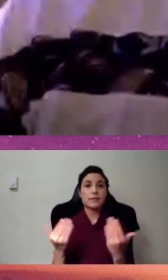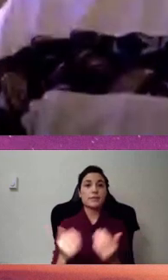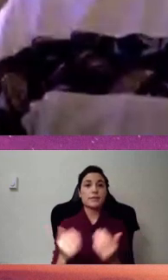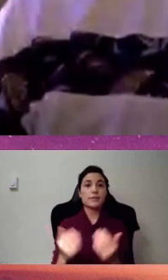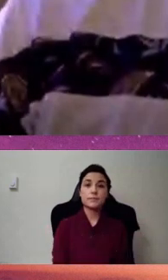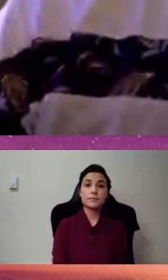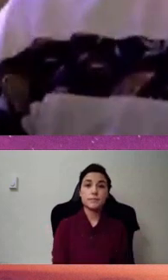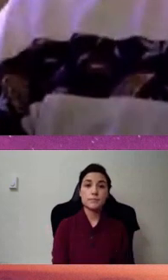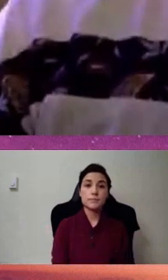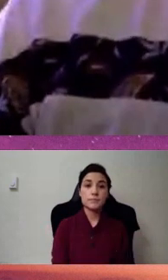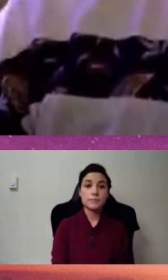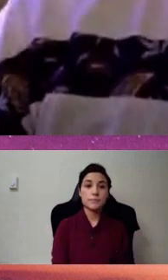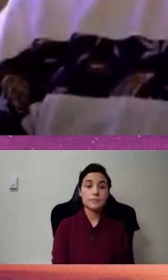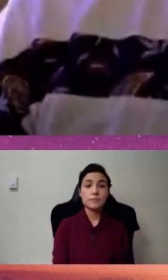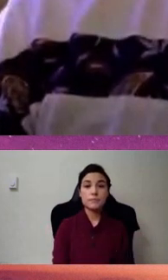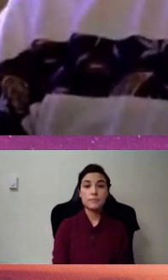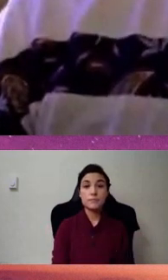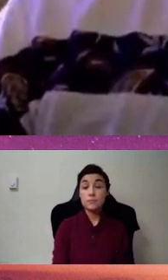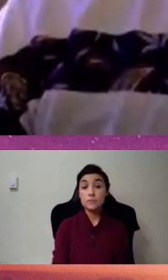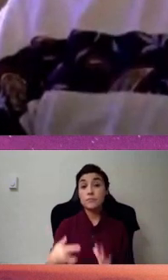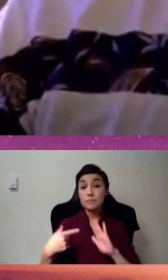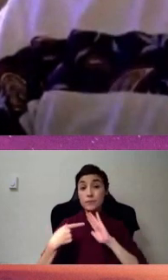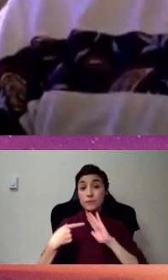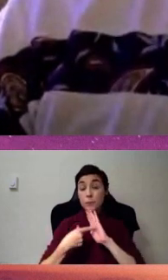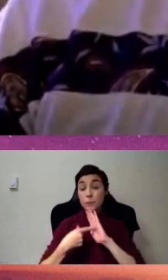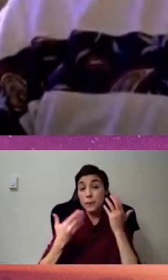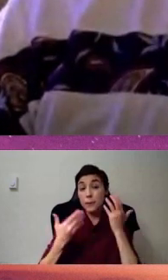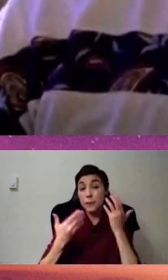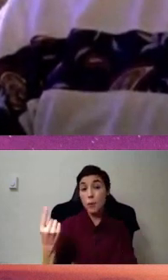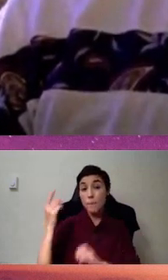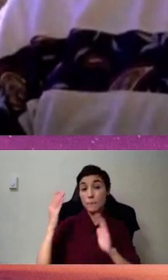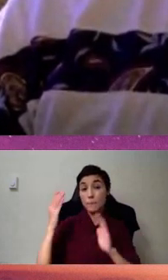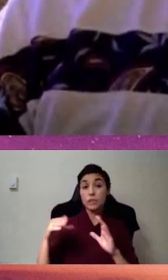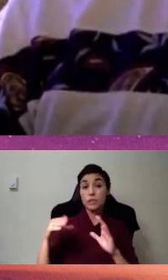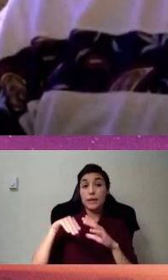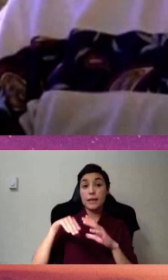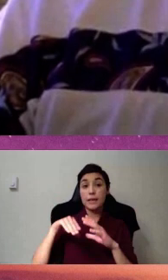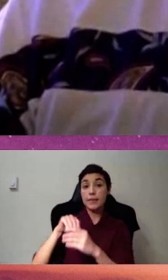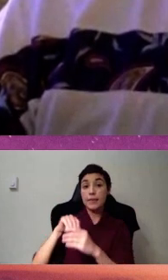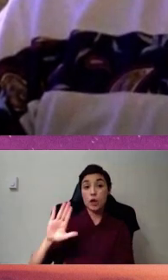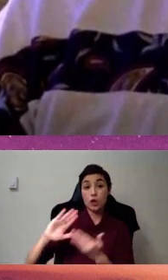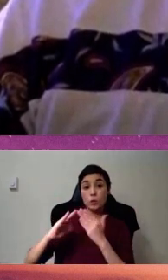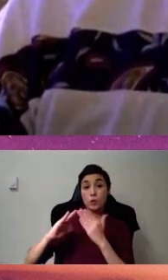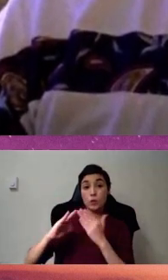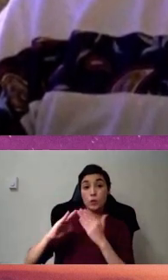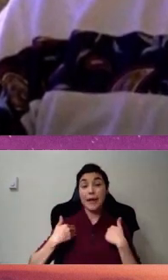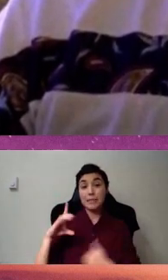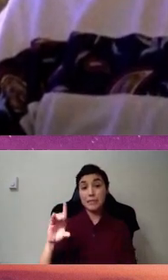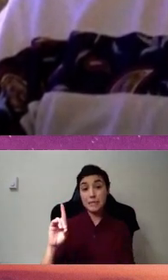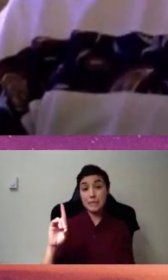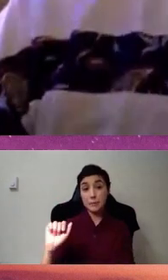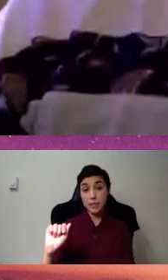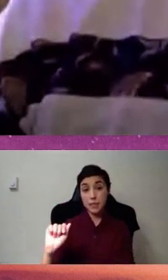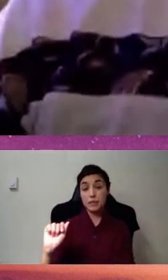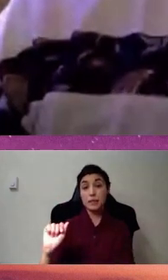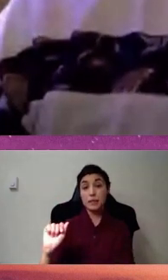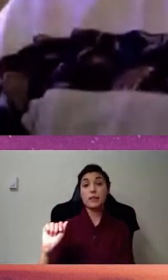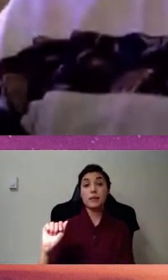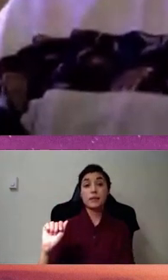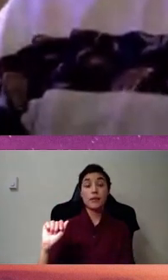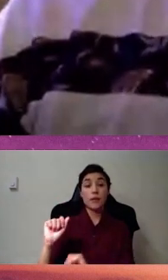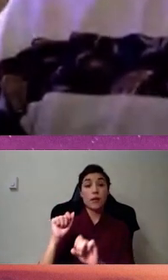someone in the community with disability, it was like from the point of their